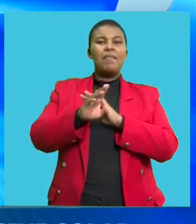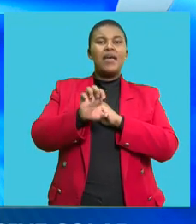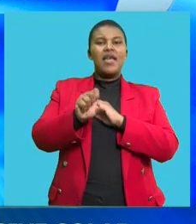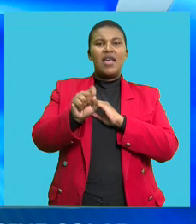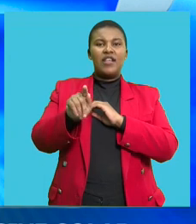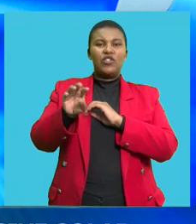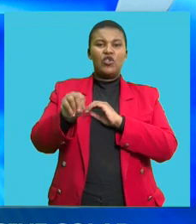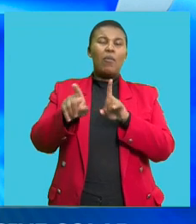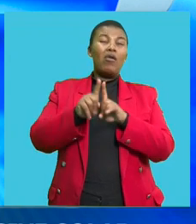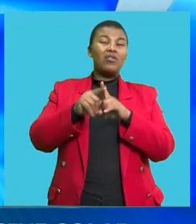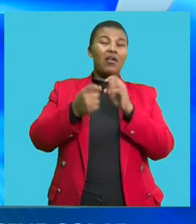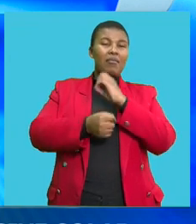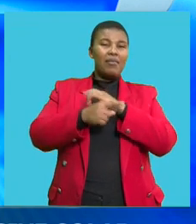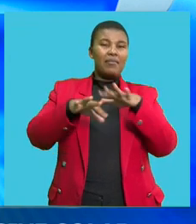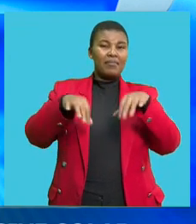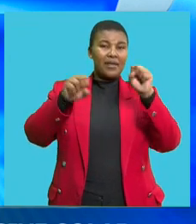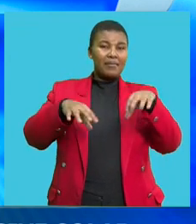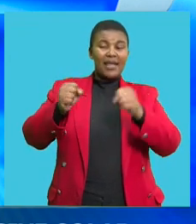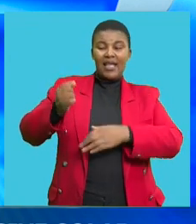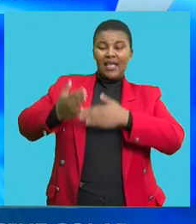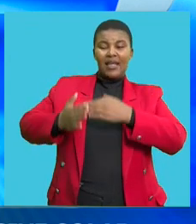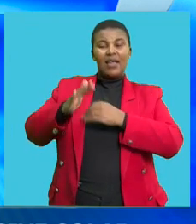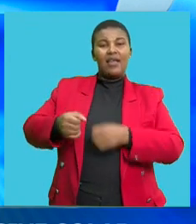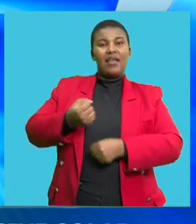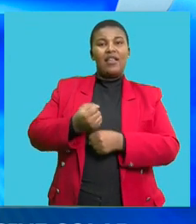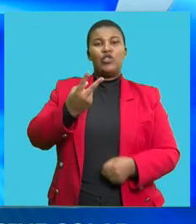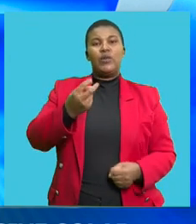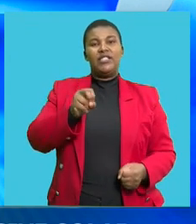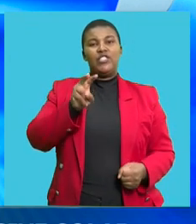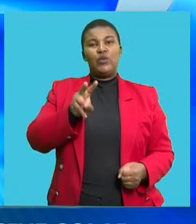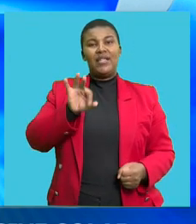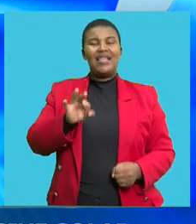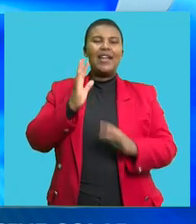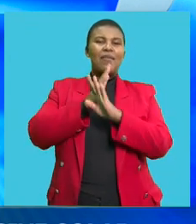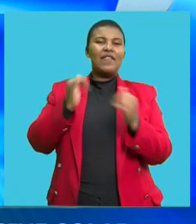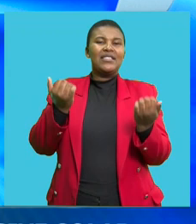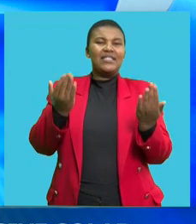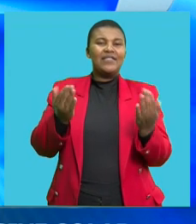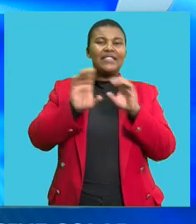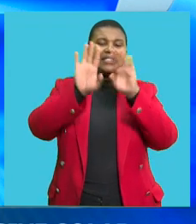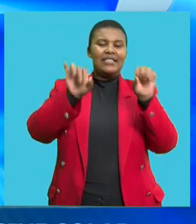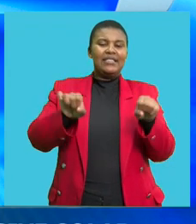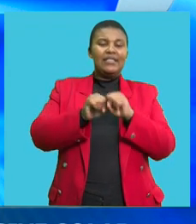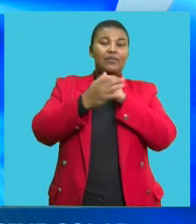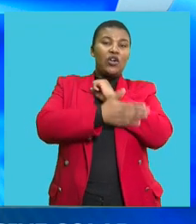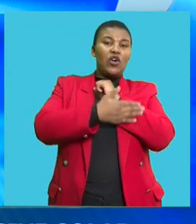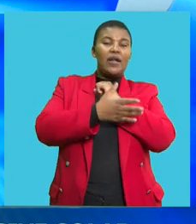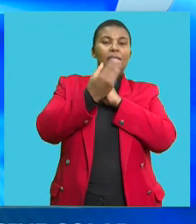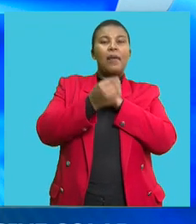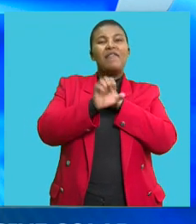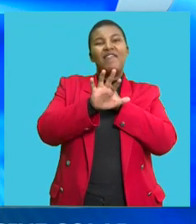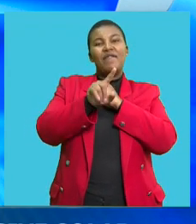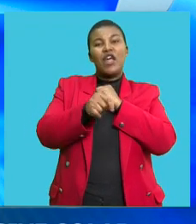frequent power outages. By the end of 2023, private solar systems in the country reached 5,200